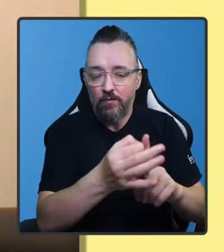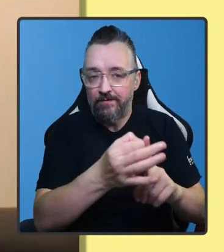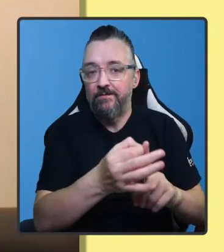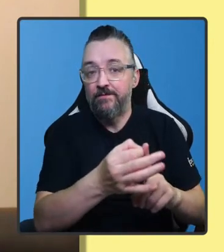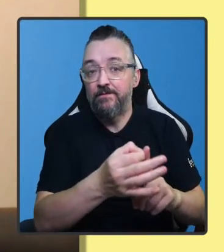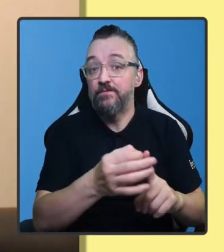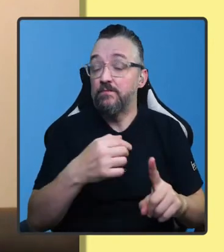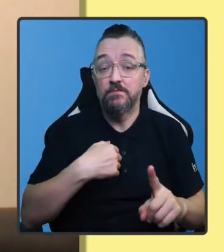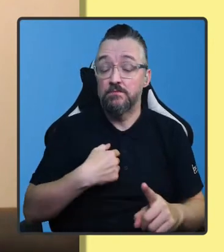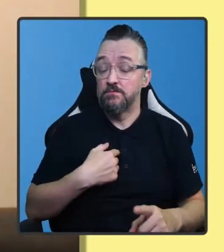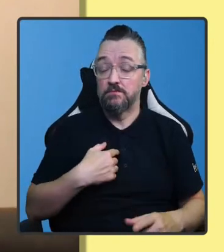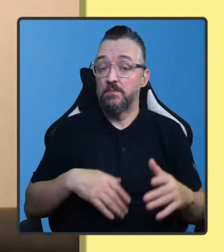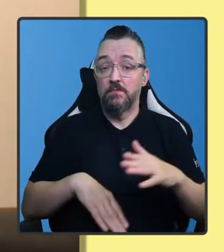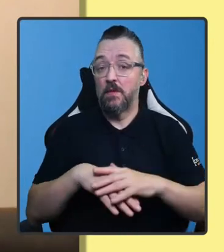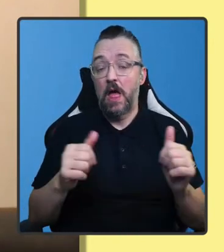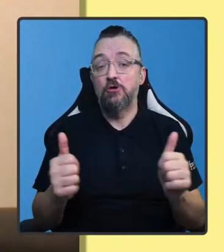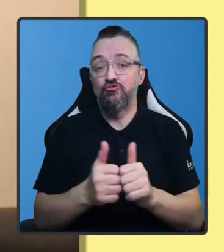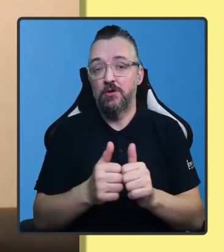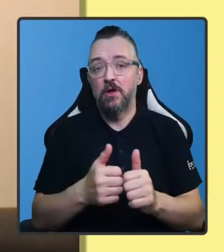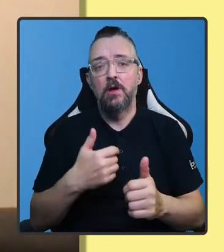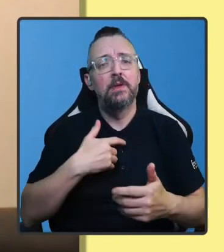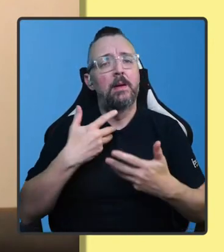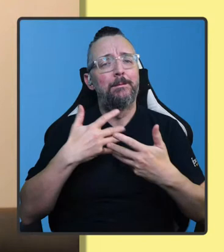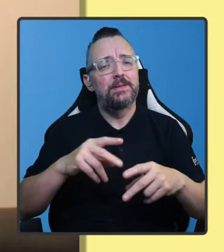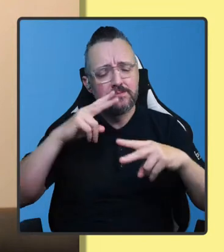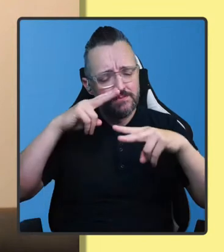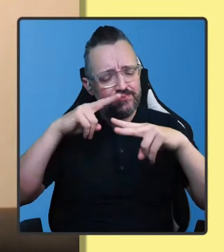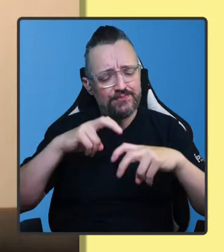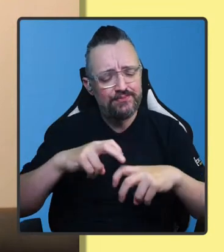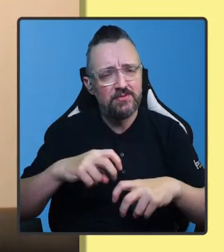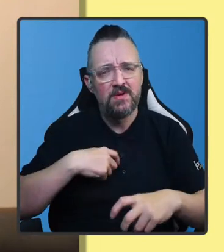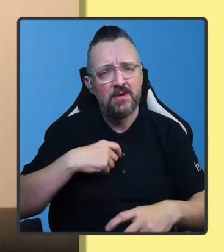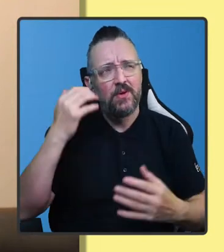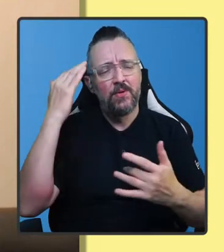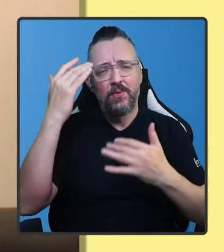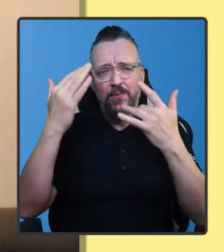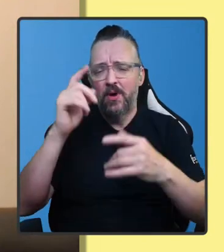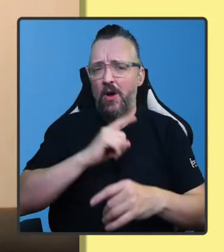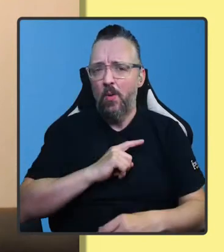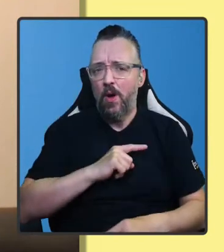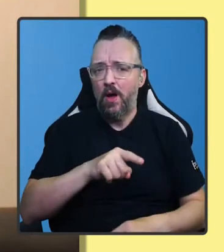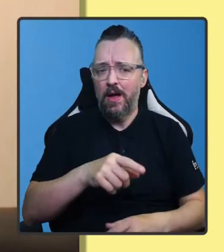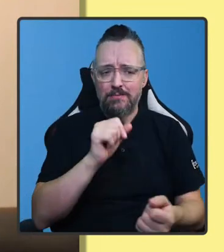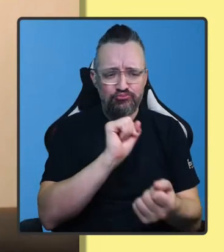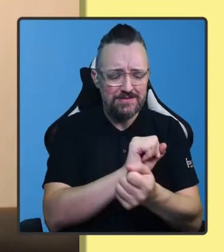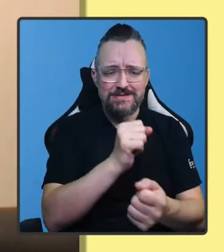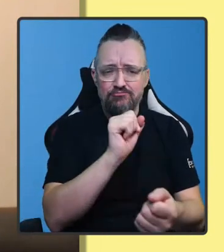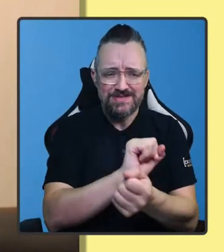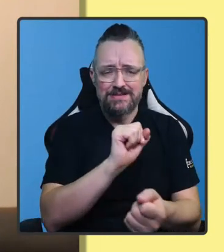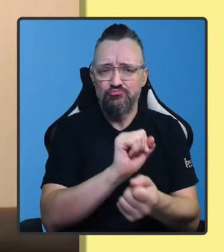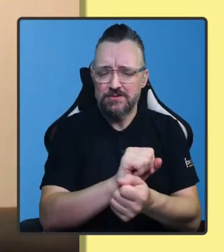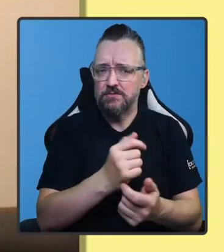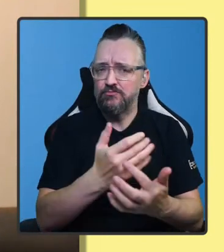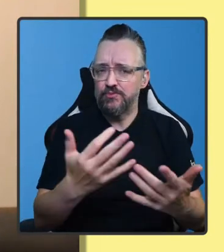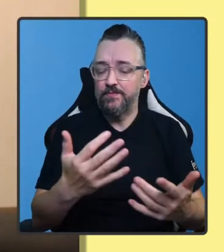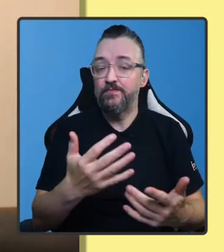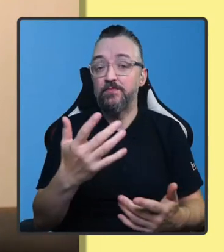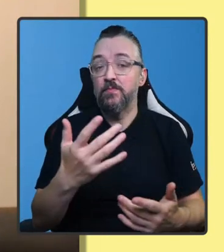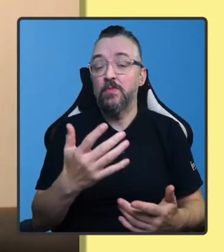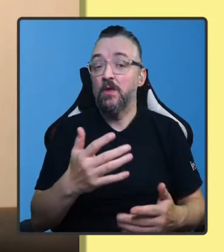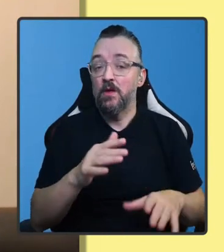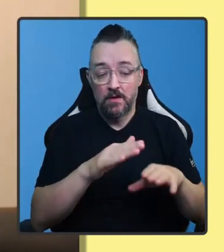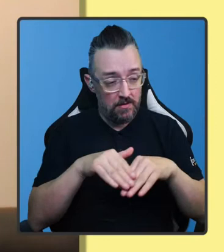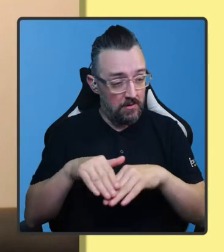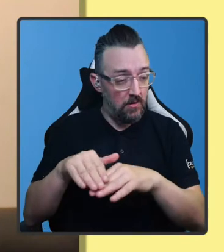agree. I decided to delve a little deeper. I was curious as to why people were being imprisoned. The most common index offence group